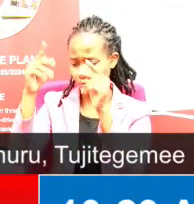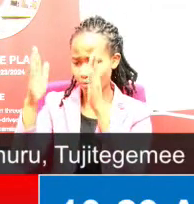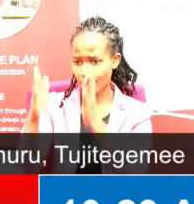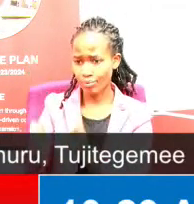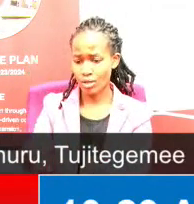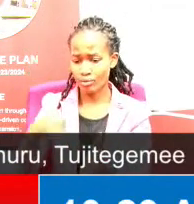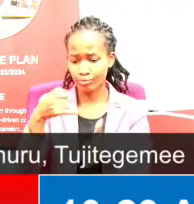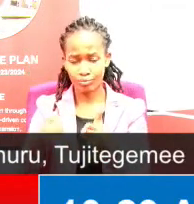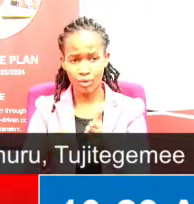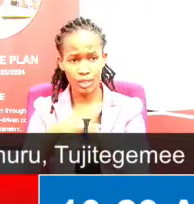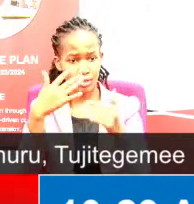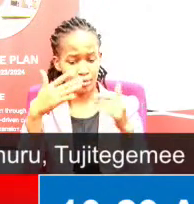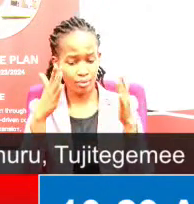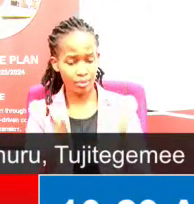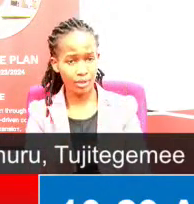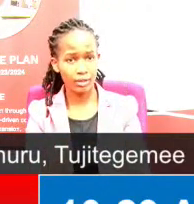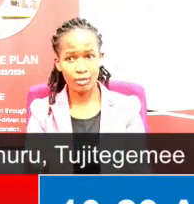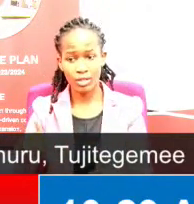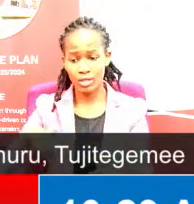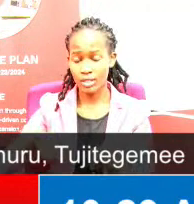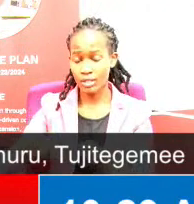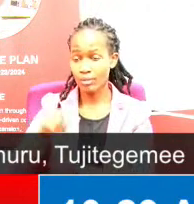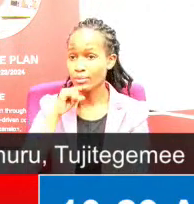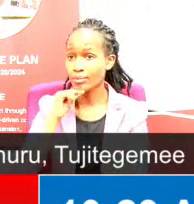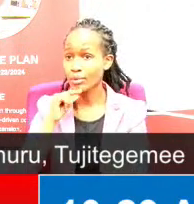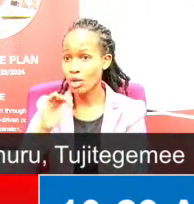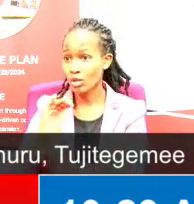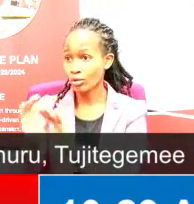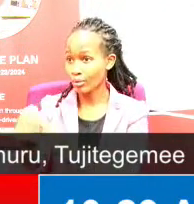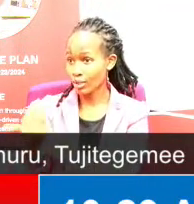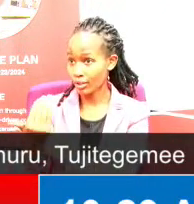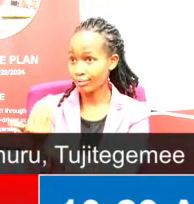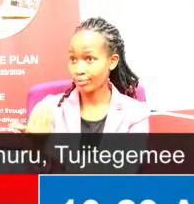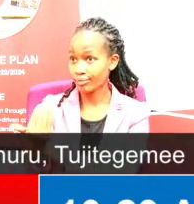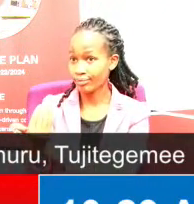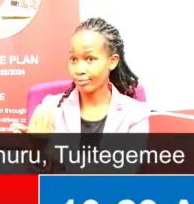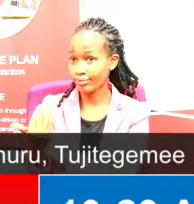professionals, industry players, ladies and gentlemen, good morning.